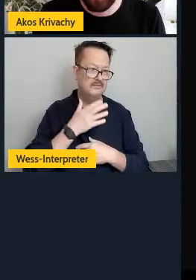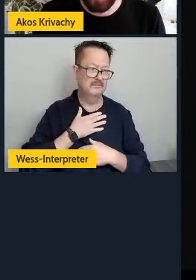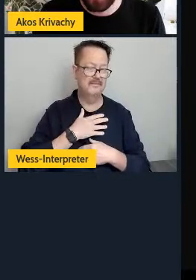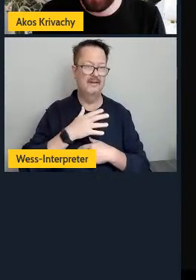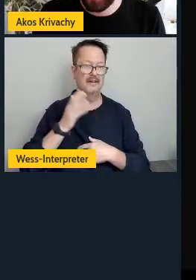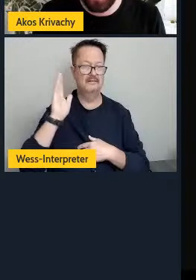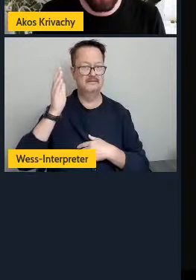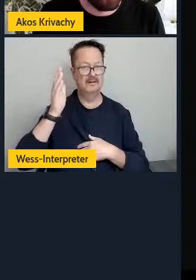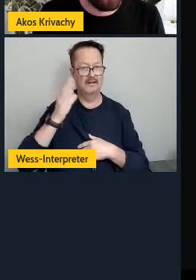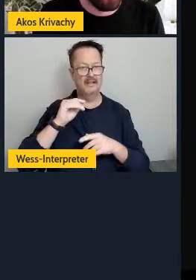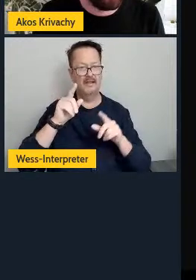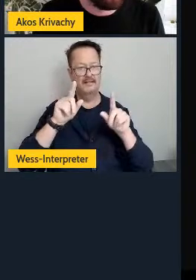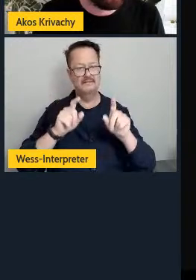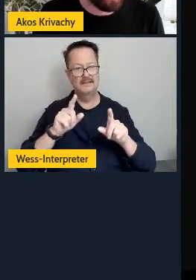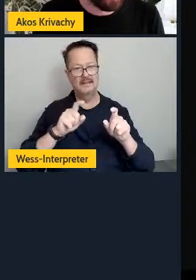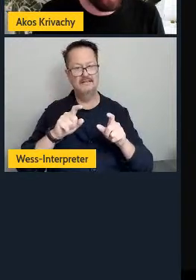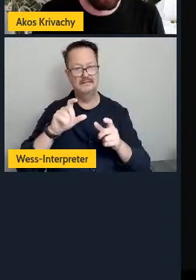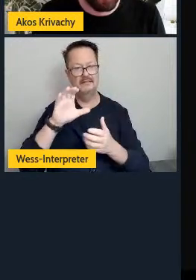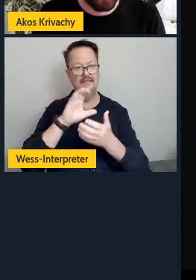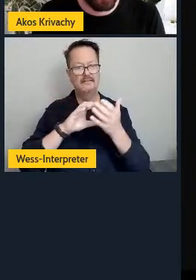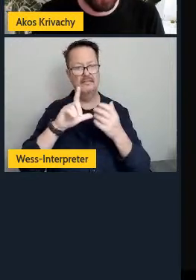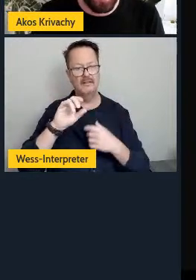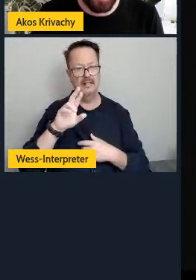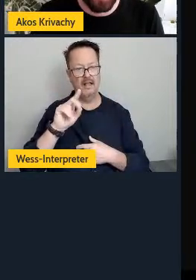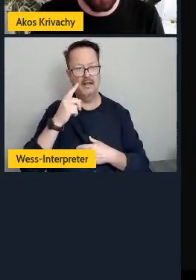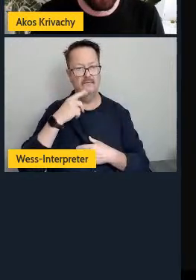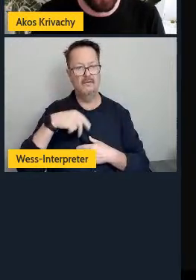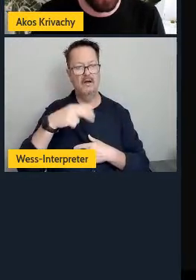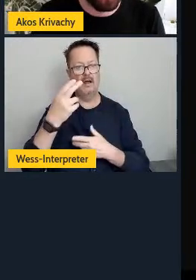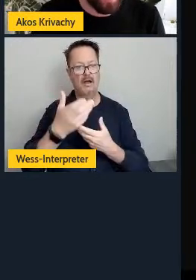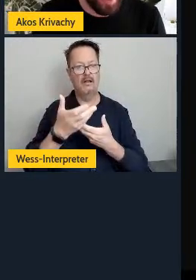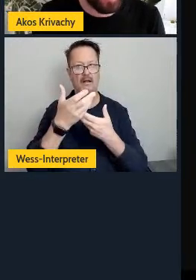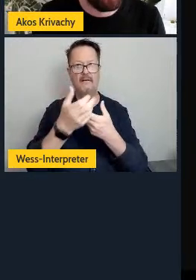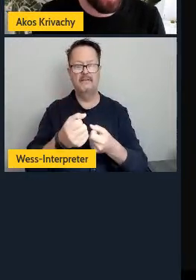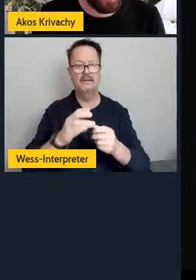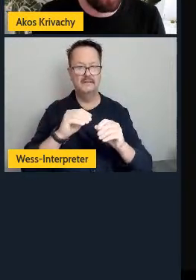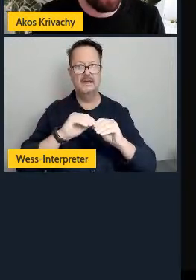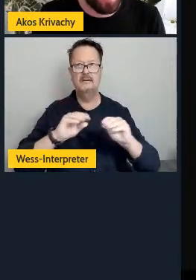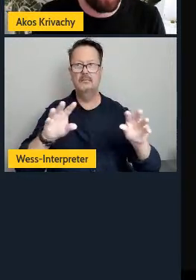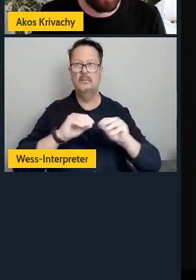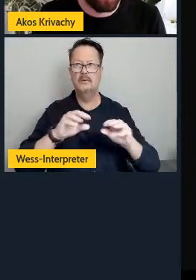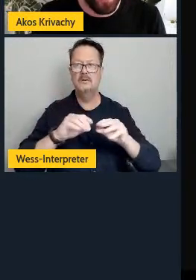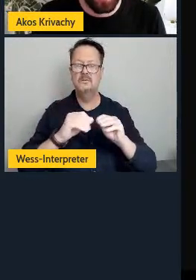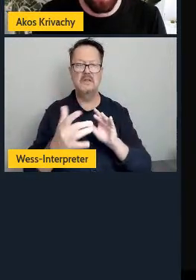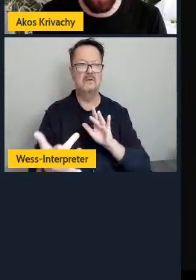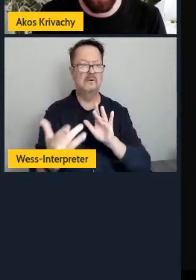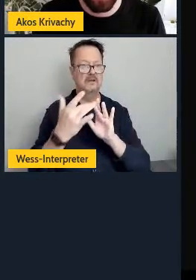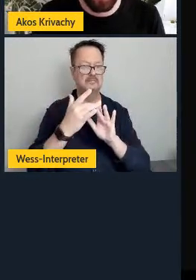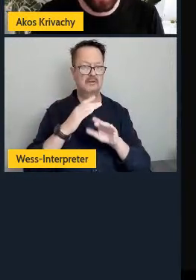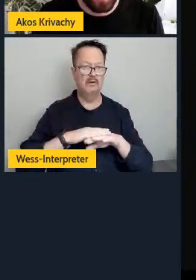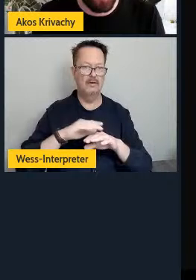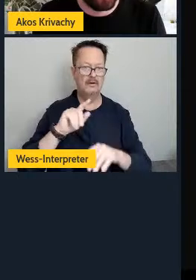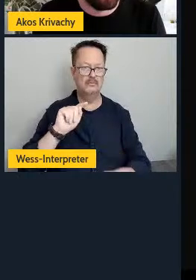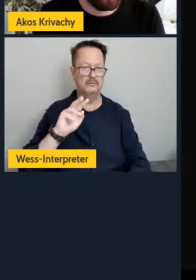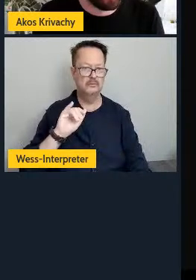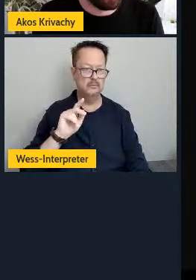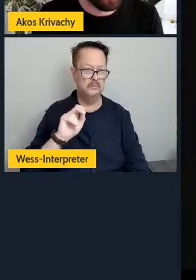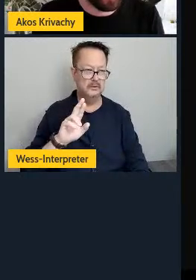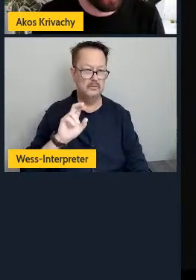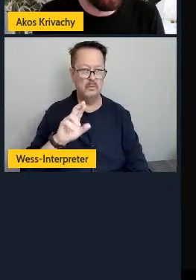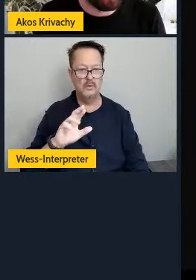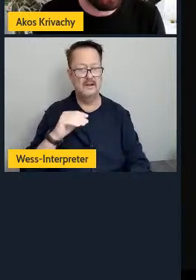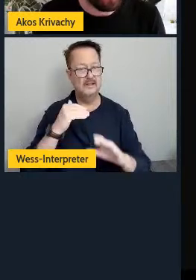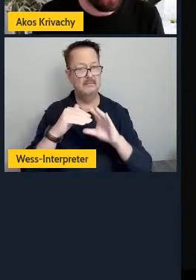And yeah, test in the cloud for very high confidence and deploys. And you can reach out to me on Twitter or on email if you